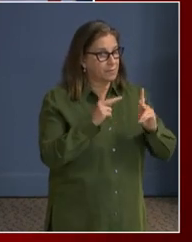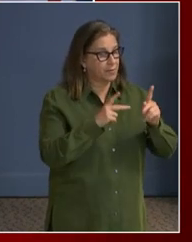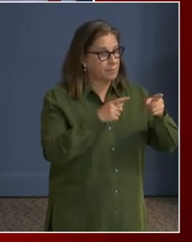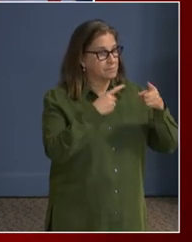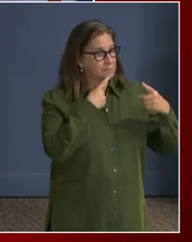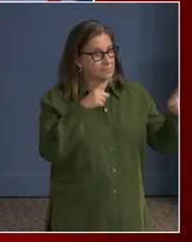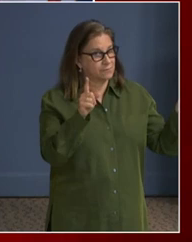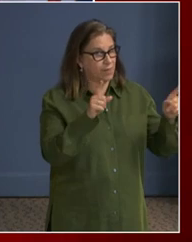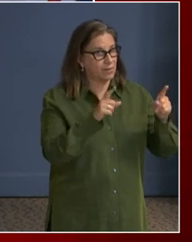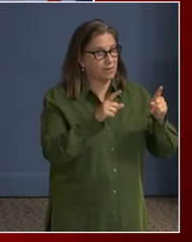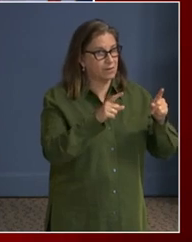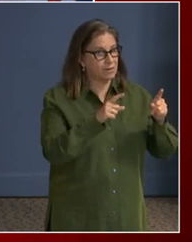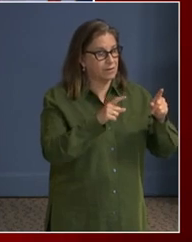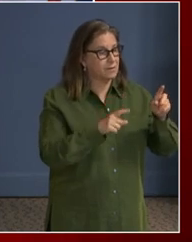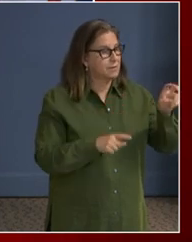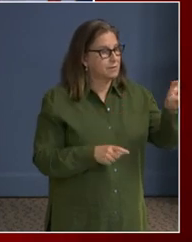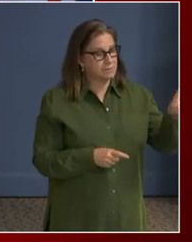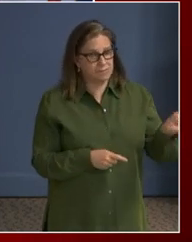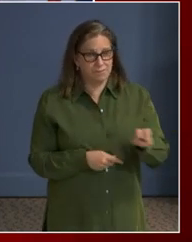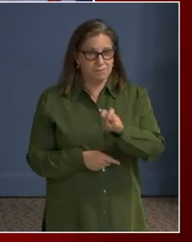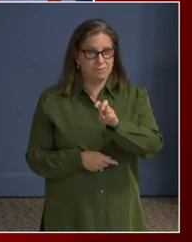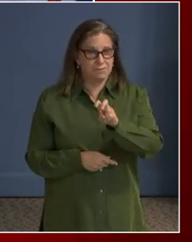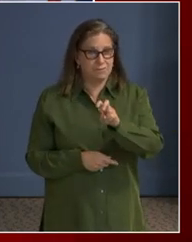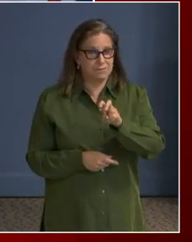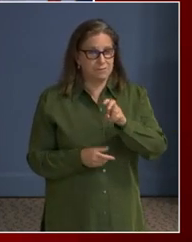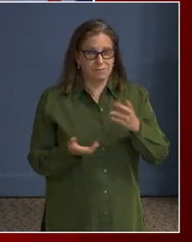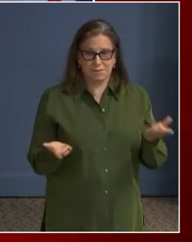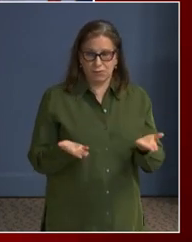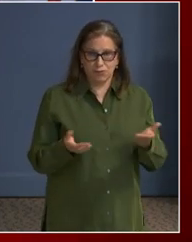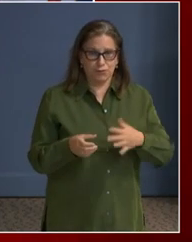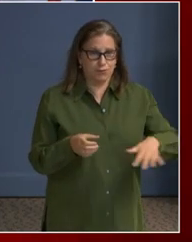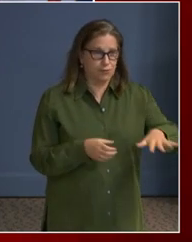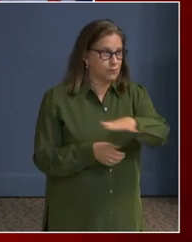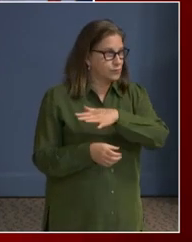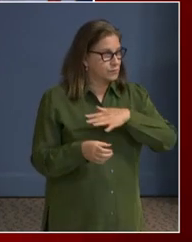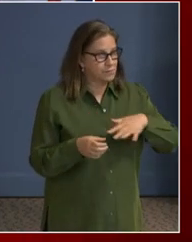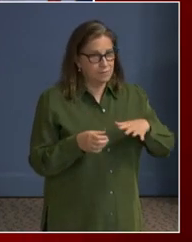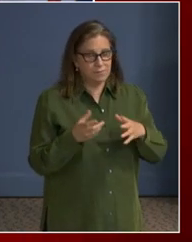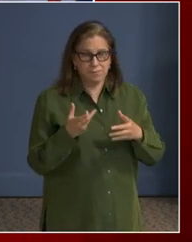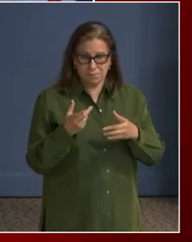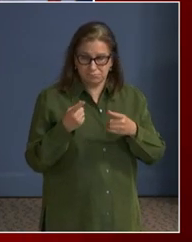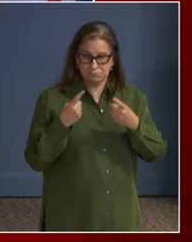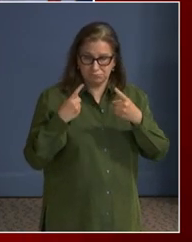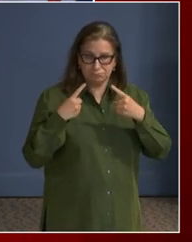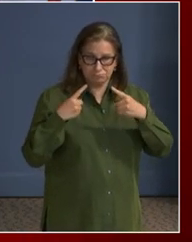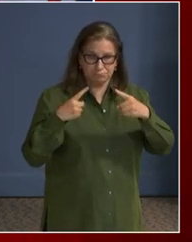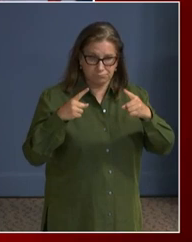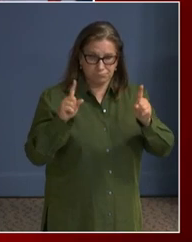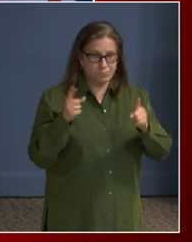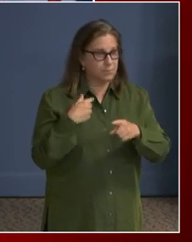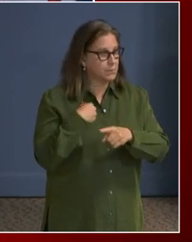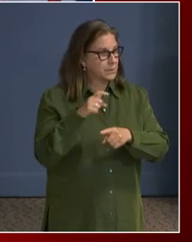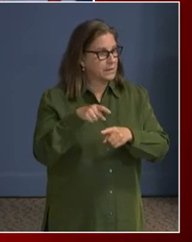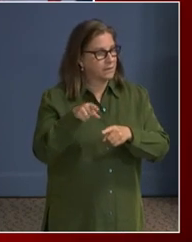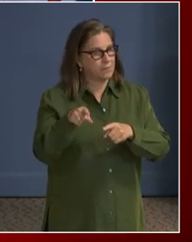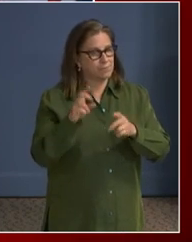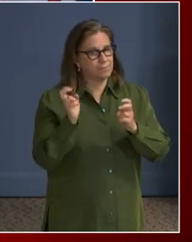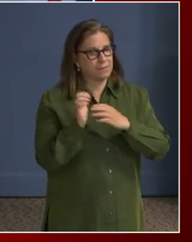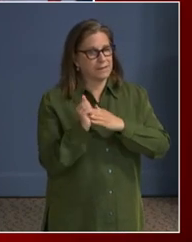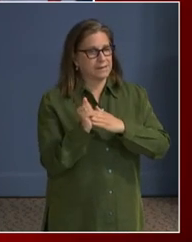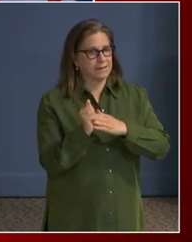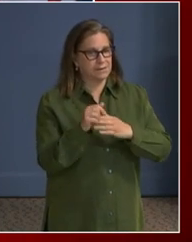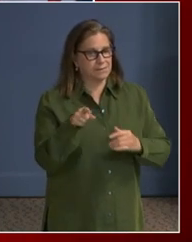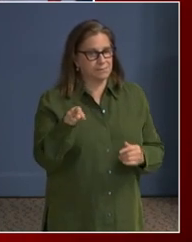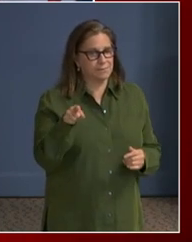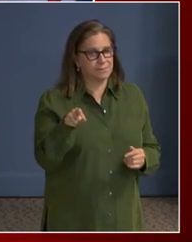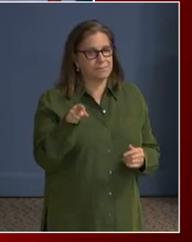any individuals that they're at odds with. There's a lot of thinking and planning that goes into, you don't just take an individual off the street, you have